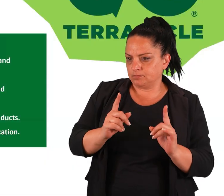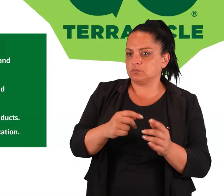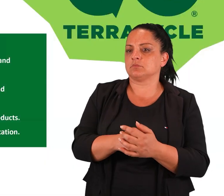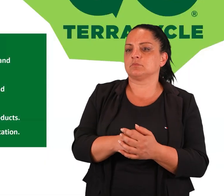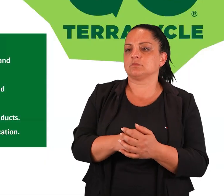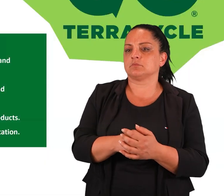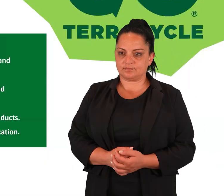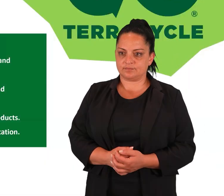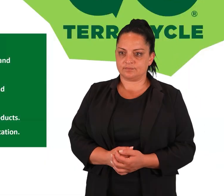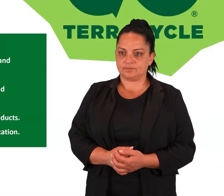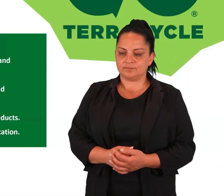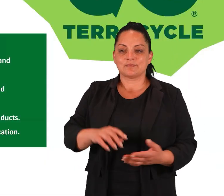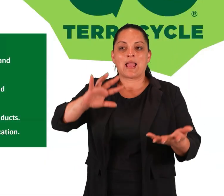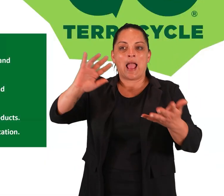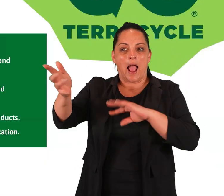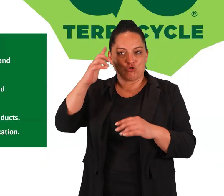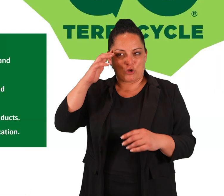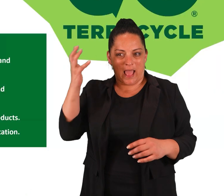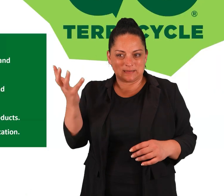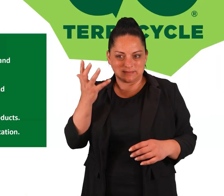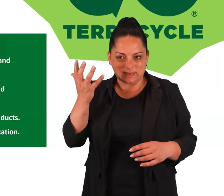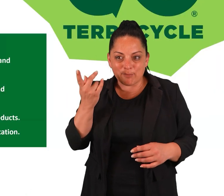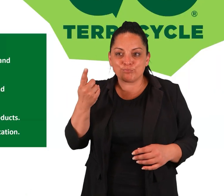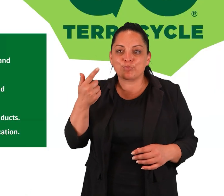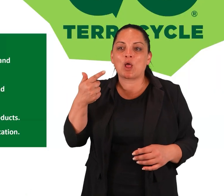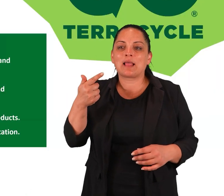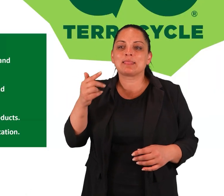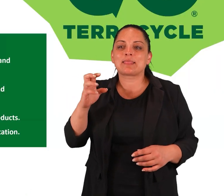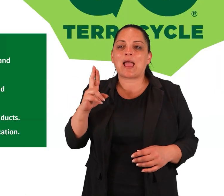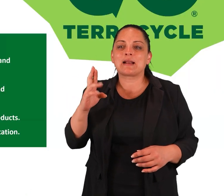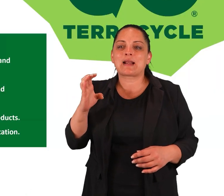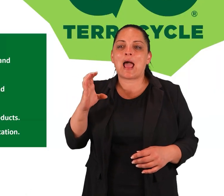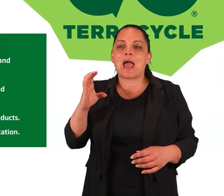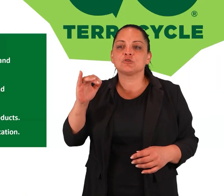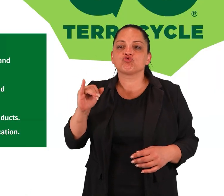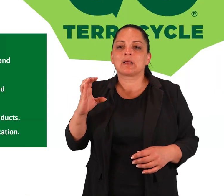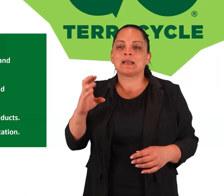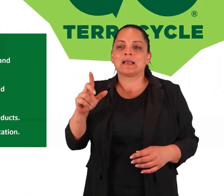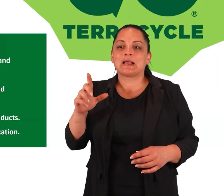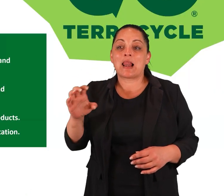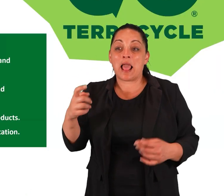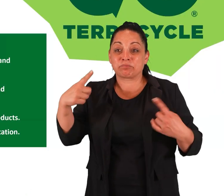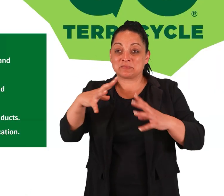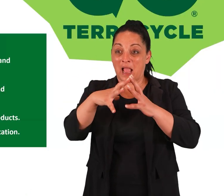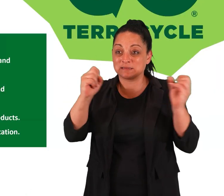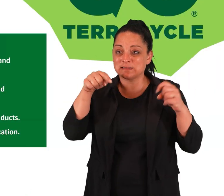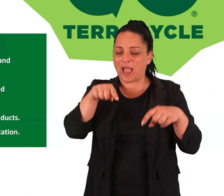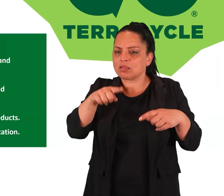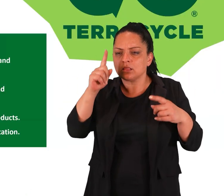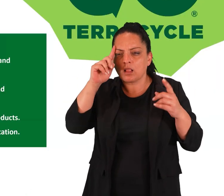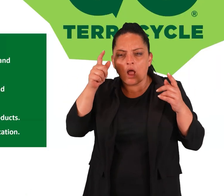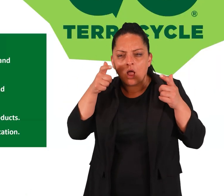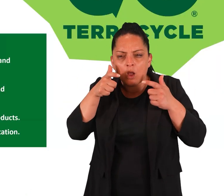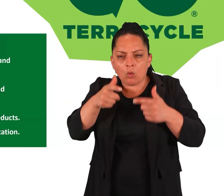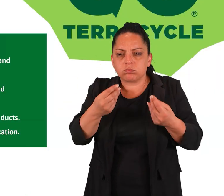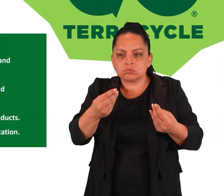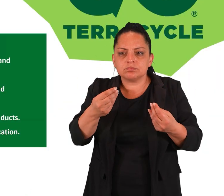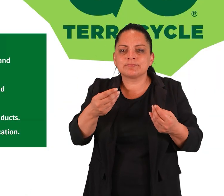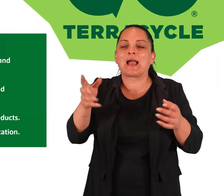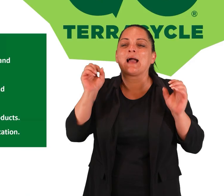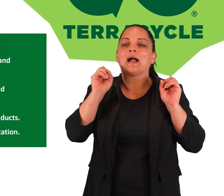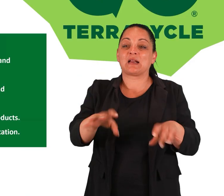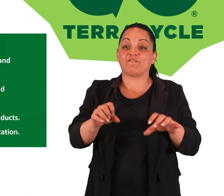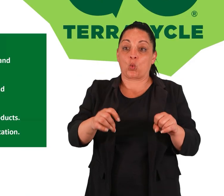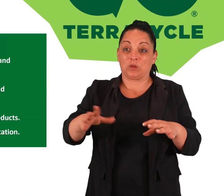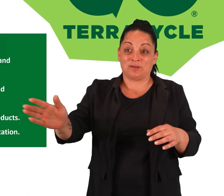Another nice example is TerraCycle. This company focuses on eliminating waste through